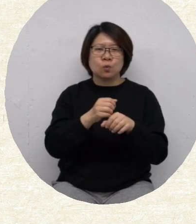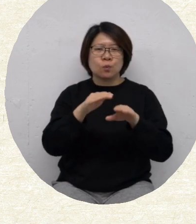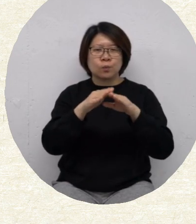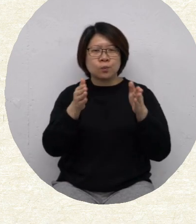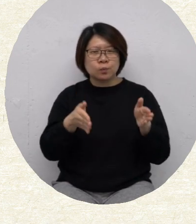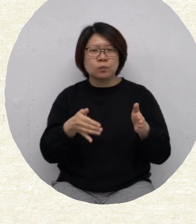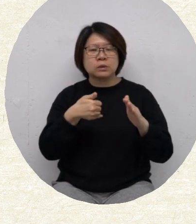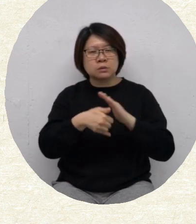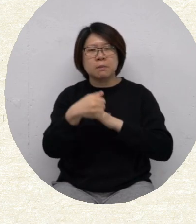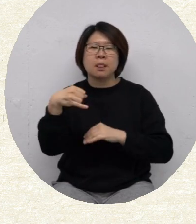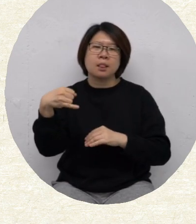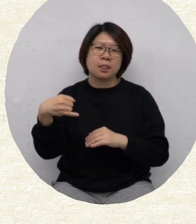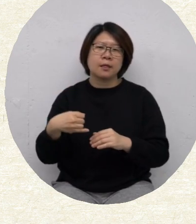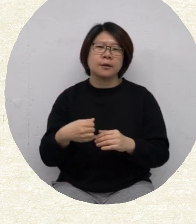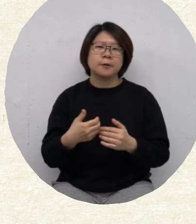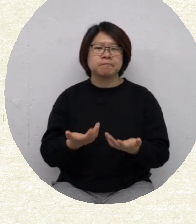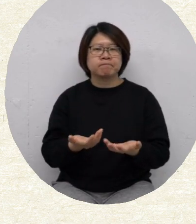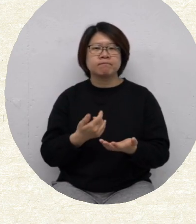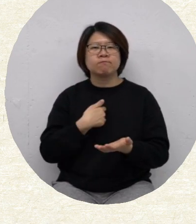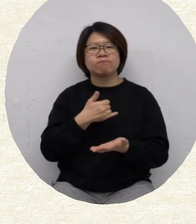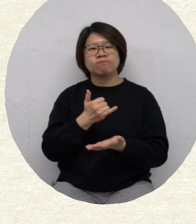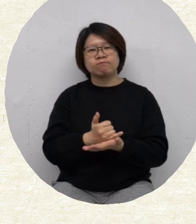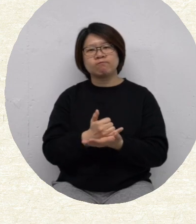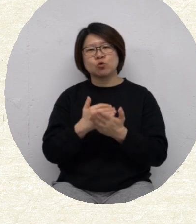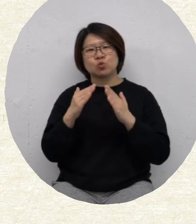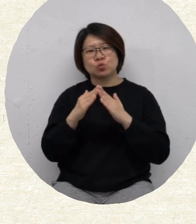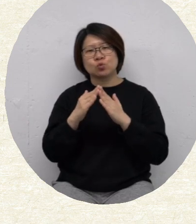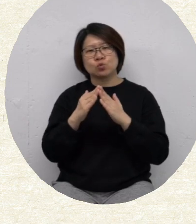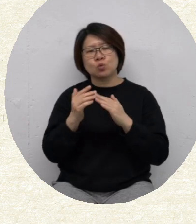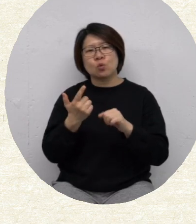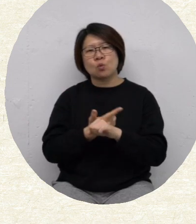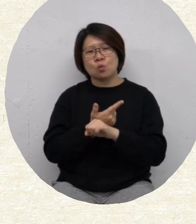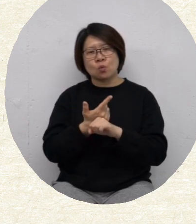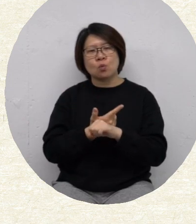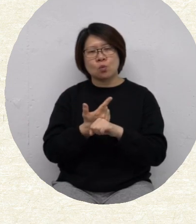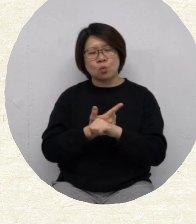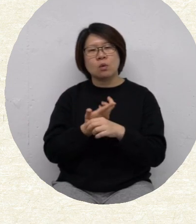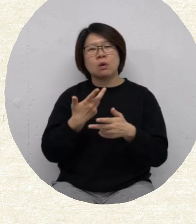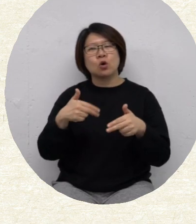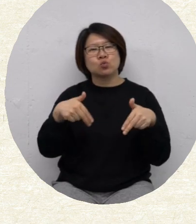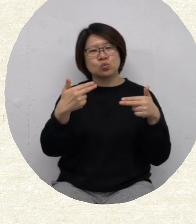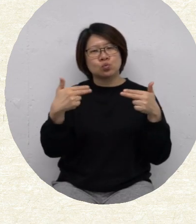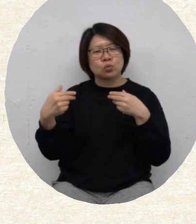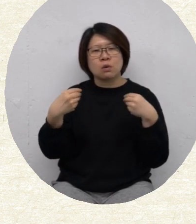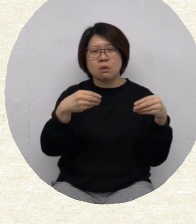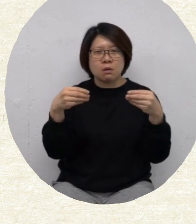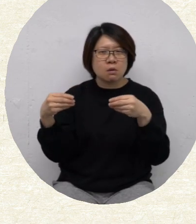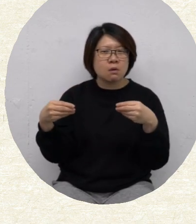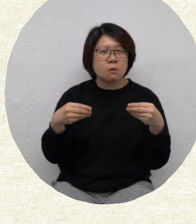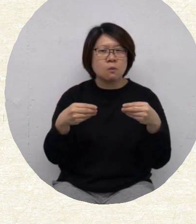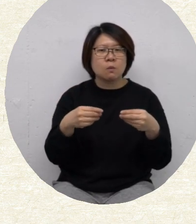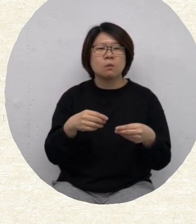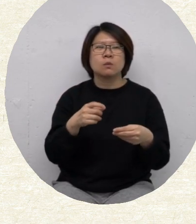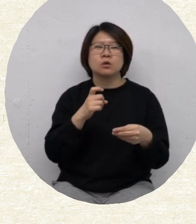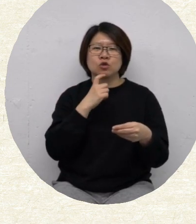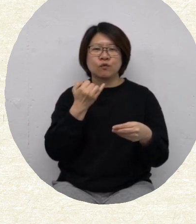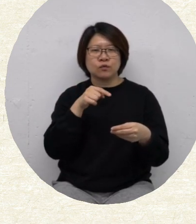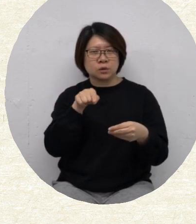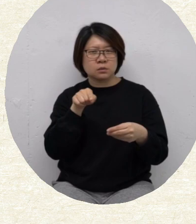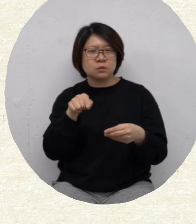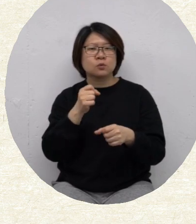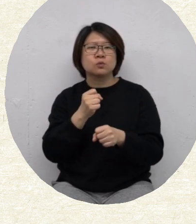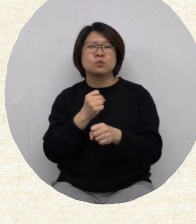Finally, I want to show you some process images and works that I've been working on lately. I began making this body of work in